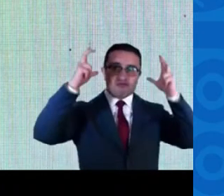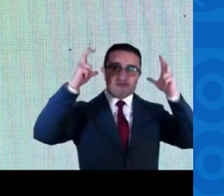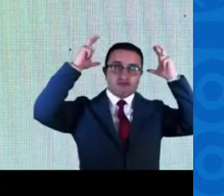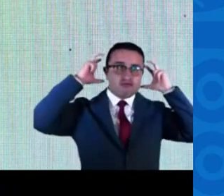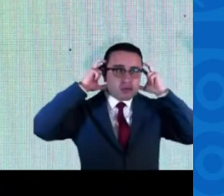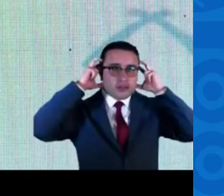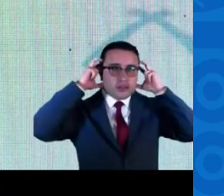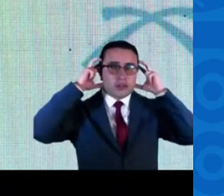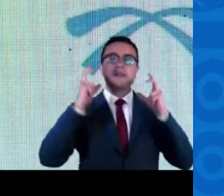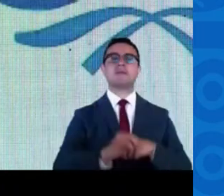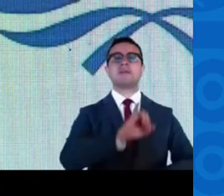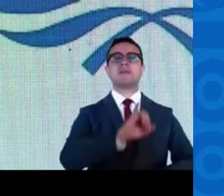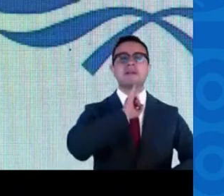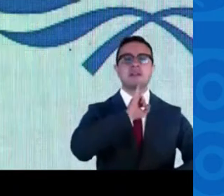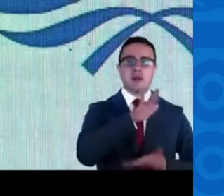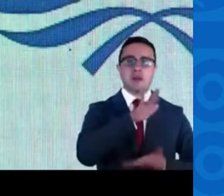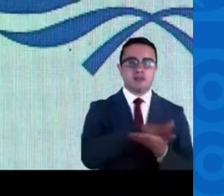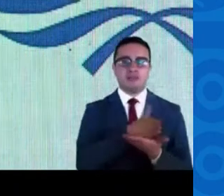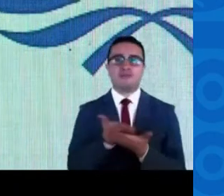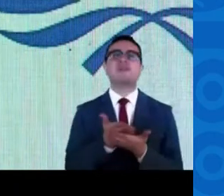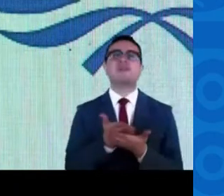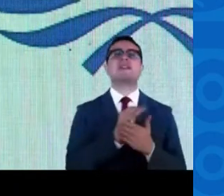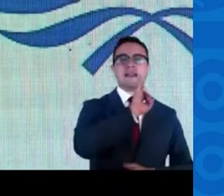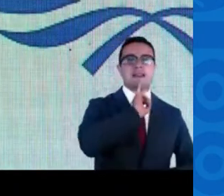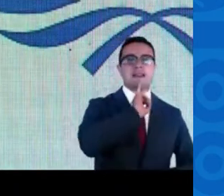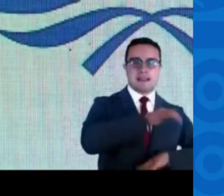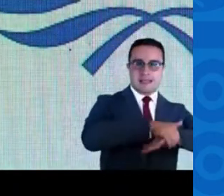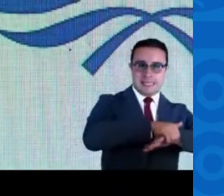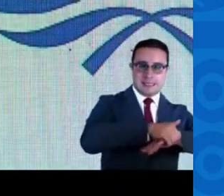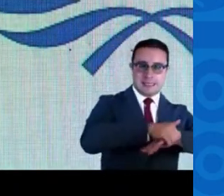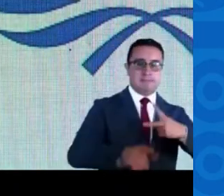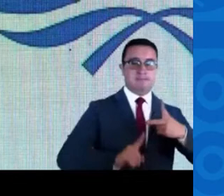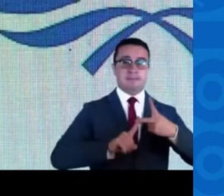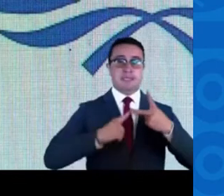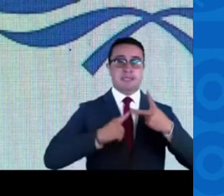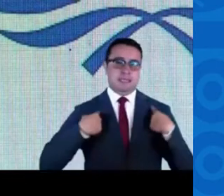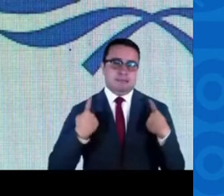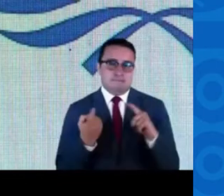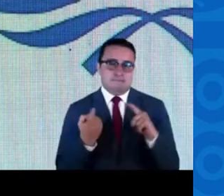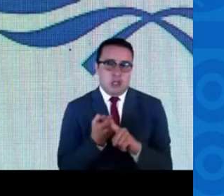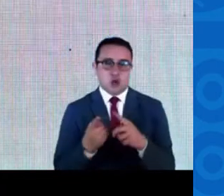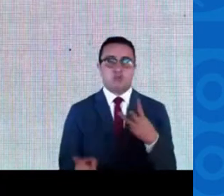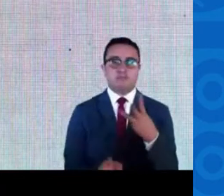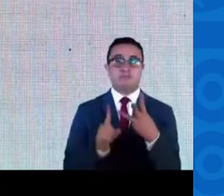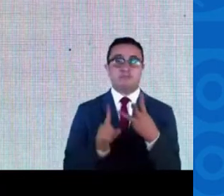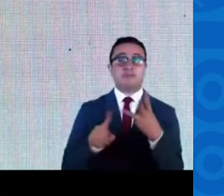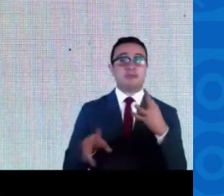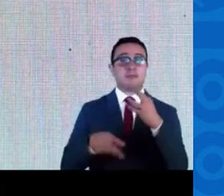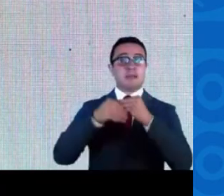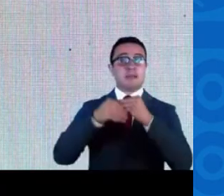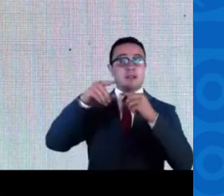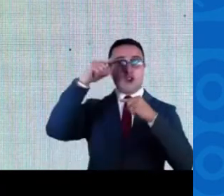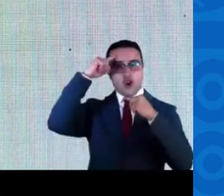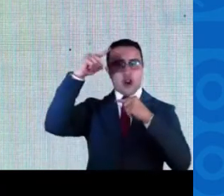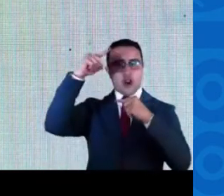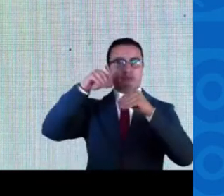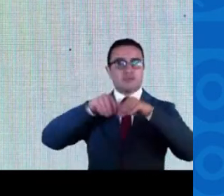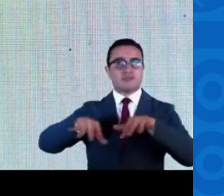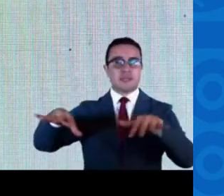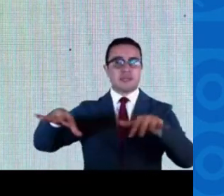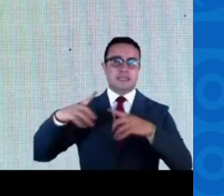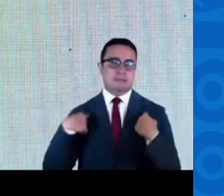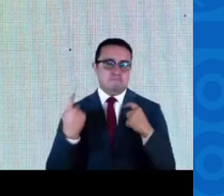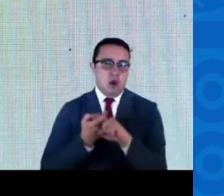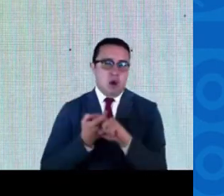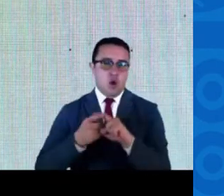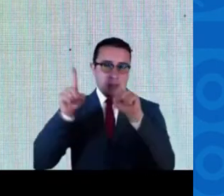outside you were able to collect the earphones. We will be translating into English and also into Spanish, and also you will be